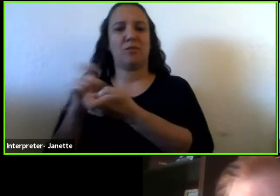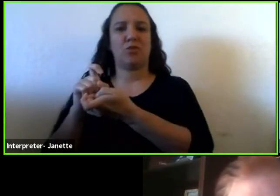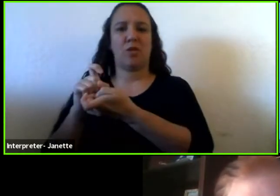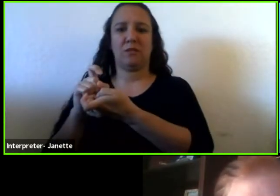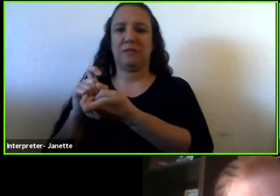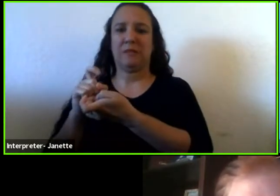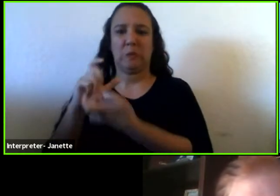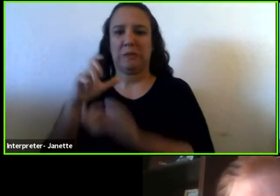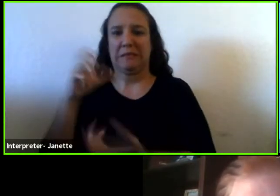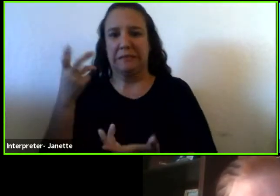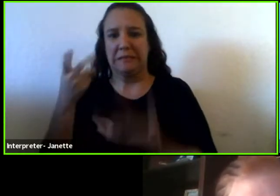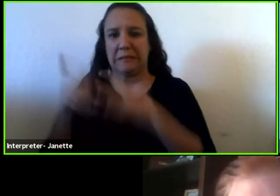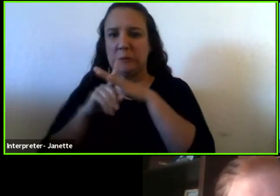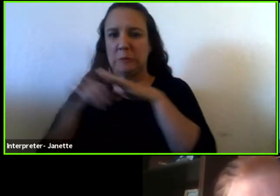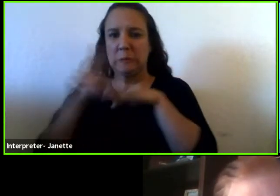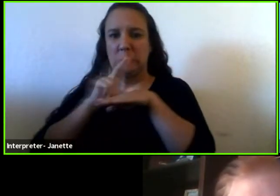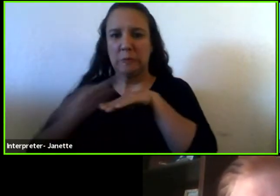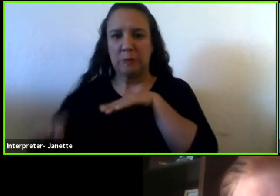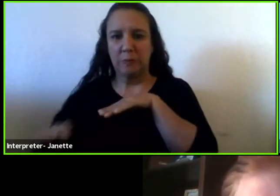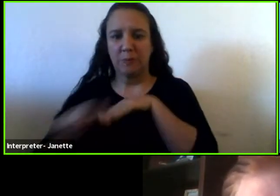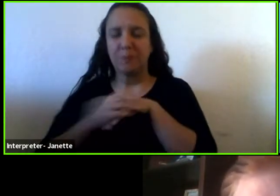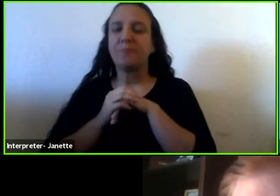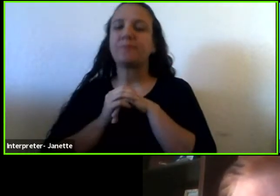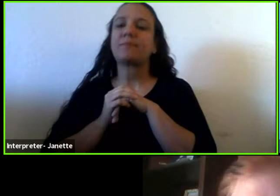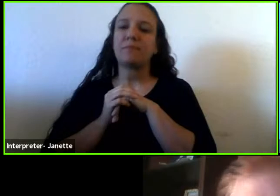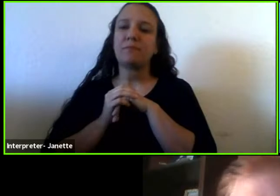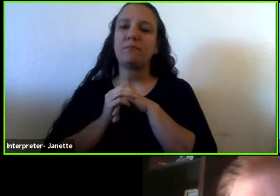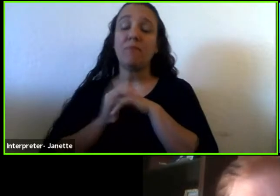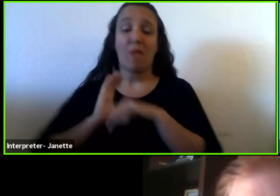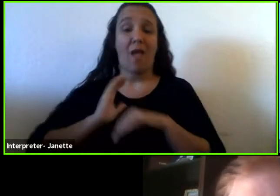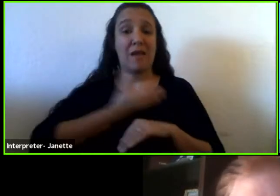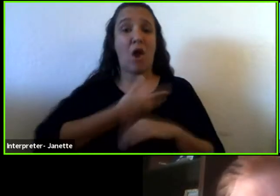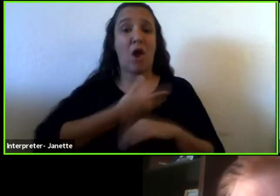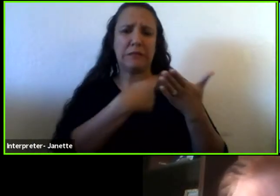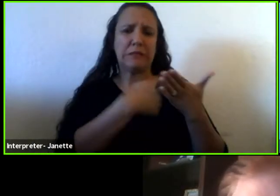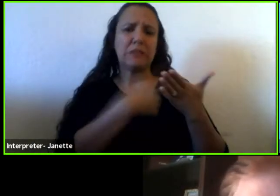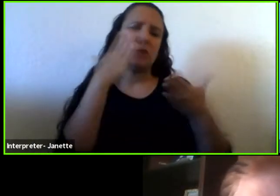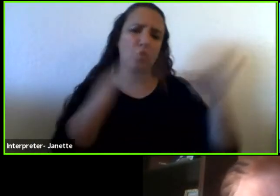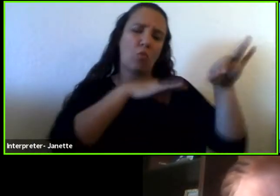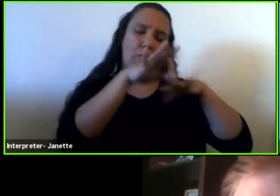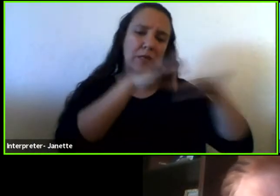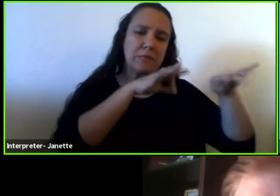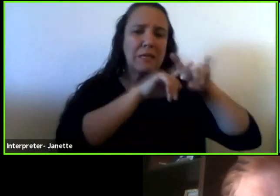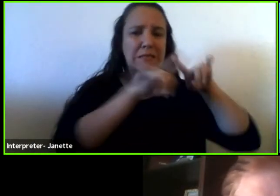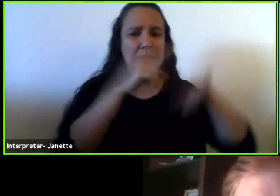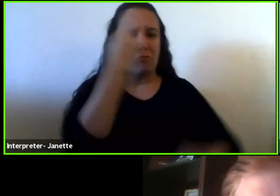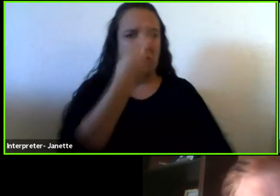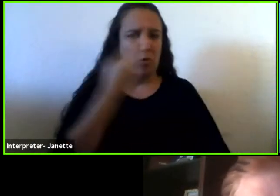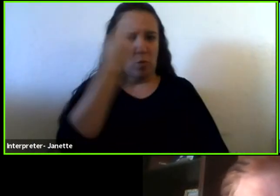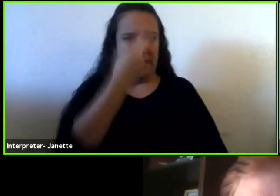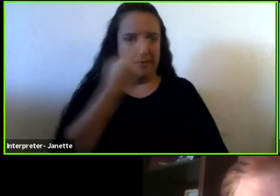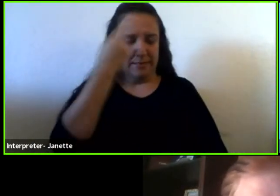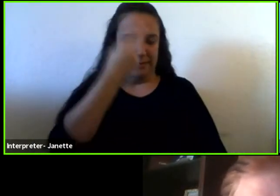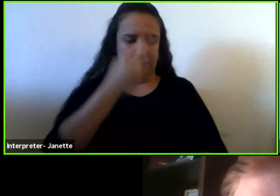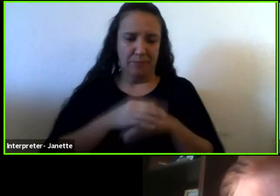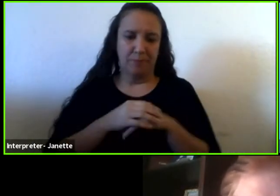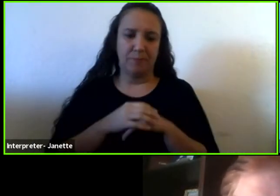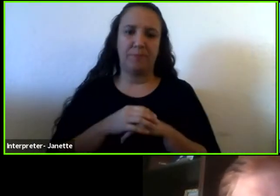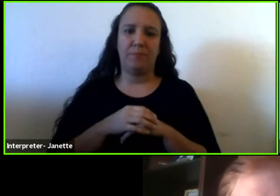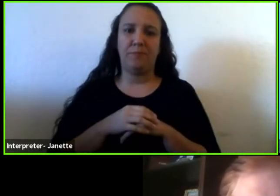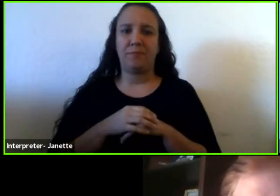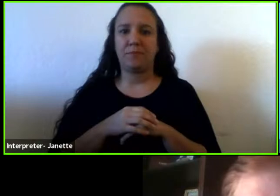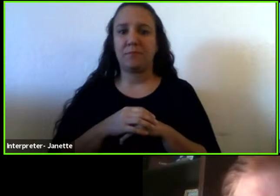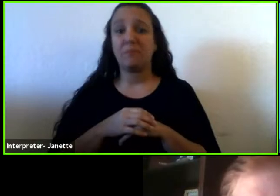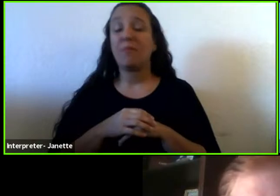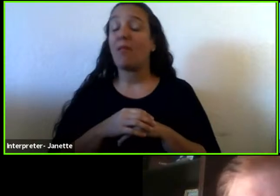our discussion, some of the reasons why. A lot of it was around the mindset of management and the shifts that